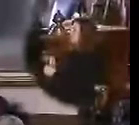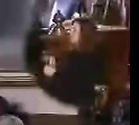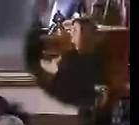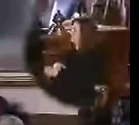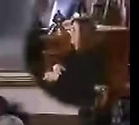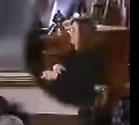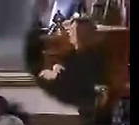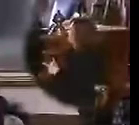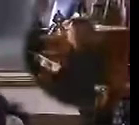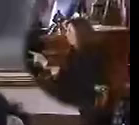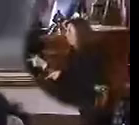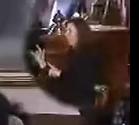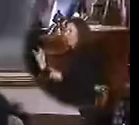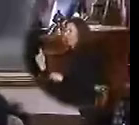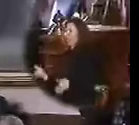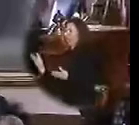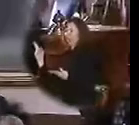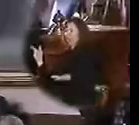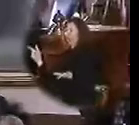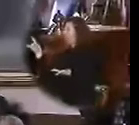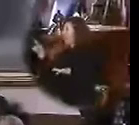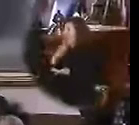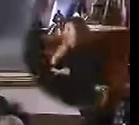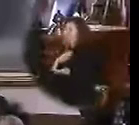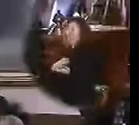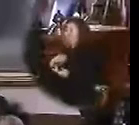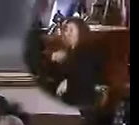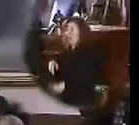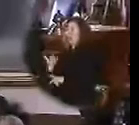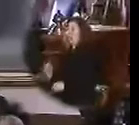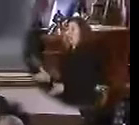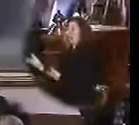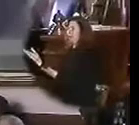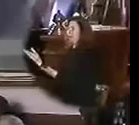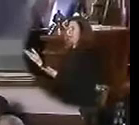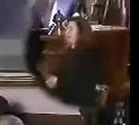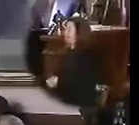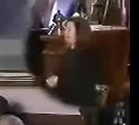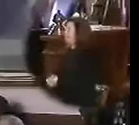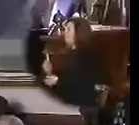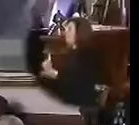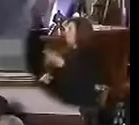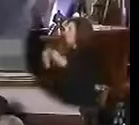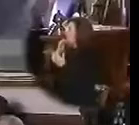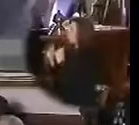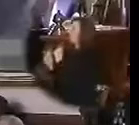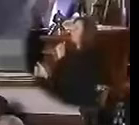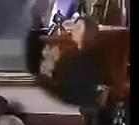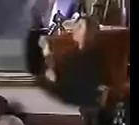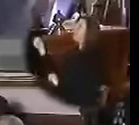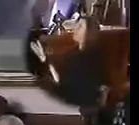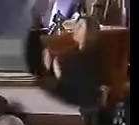But you let it come up. If you're really passionate about it, then don't let it come up. What's wrong with majority rule that was